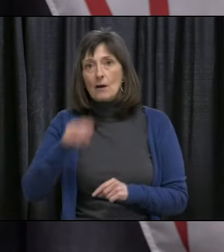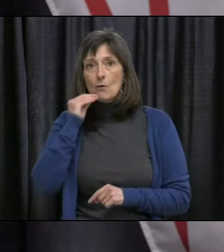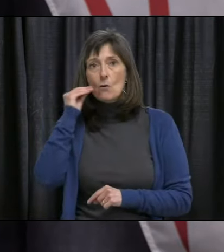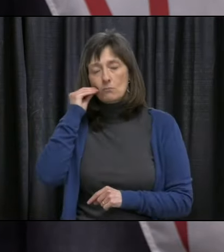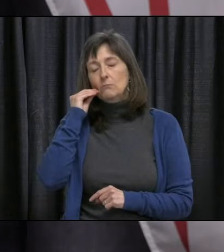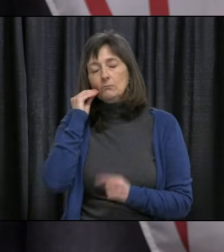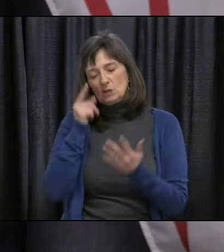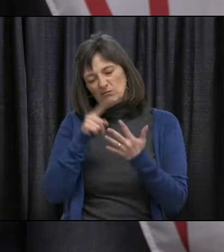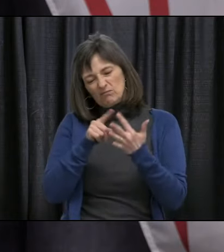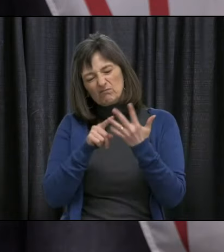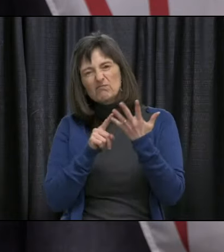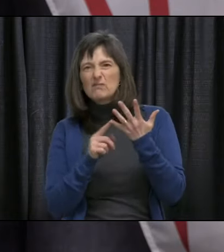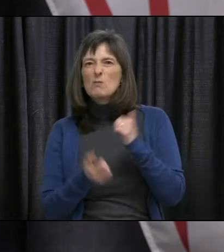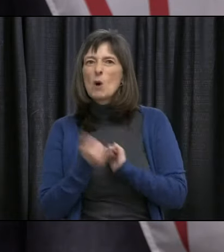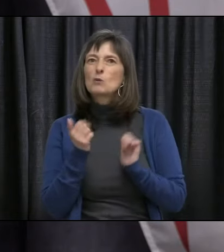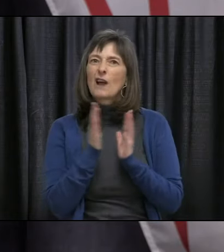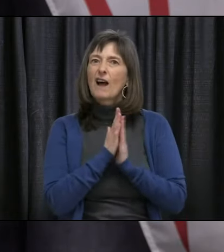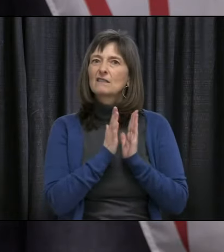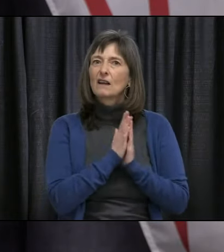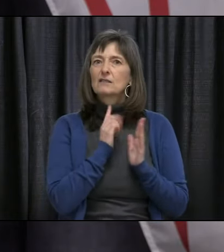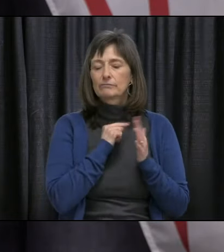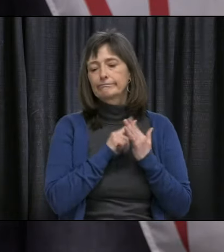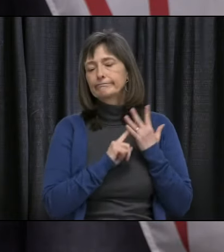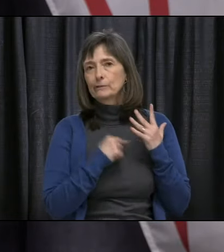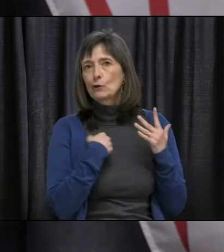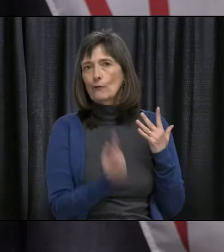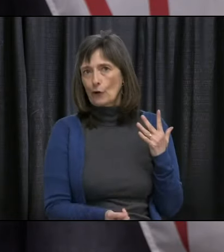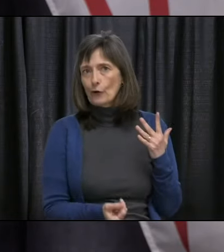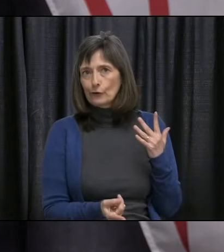the gist of most of them.